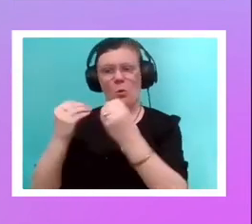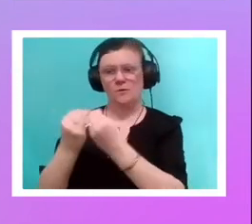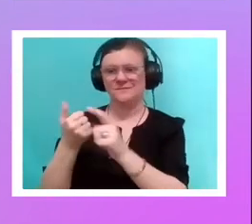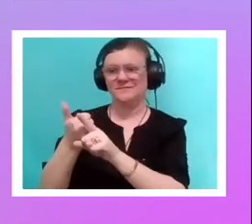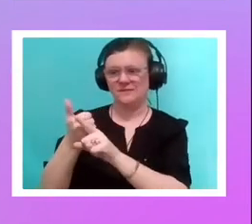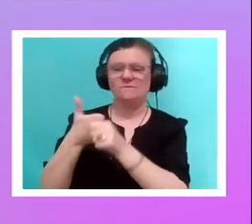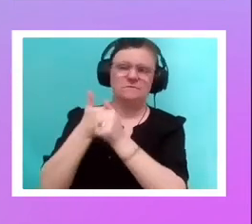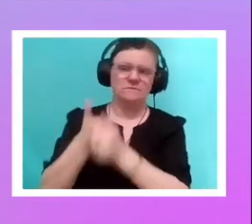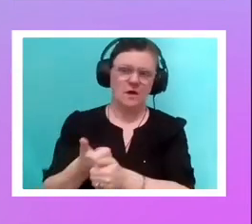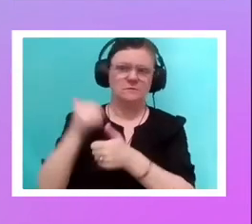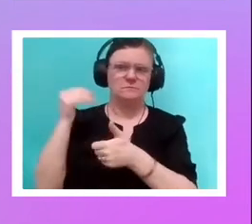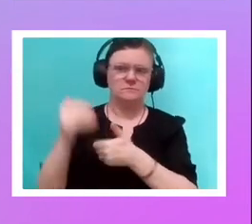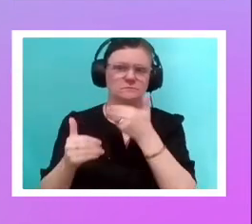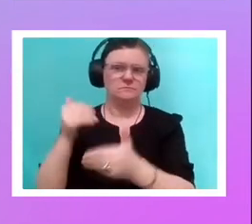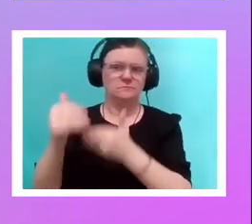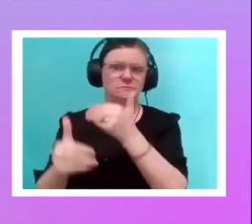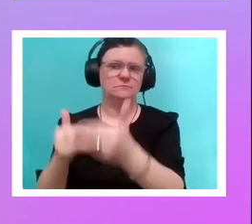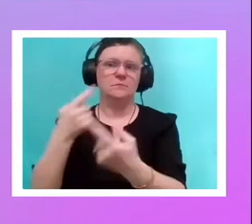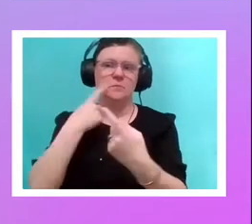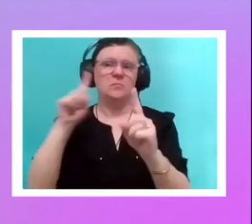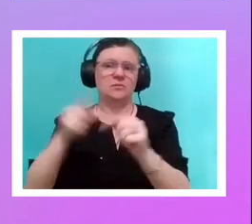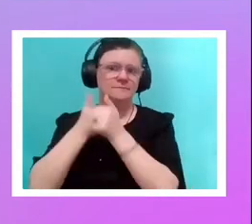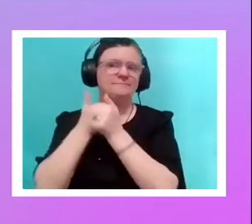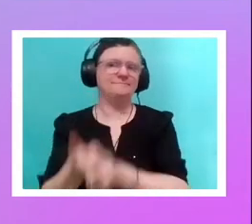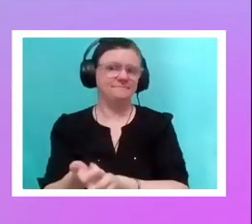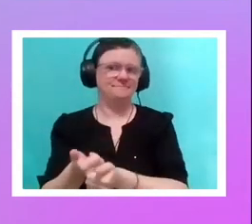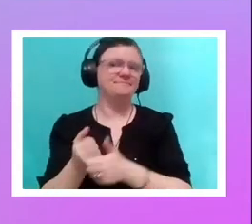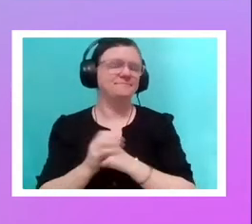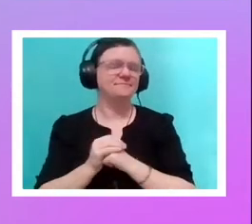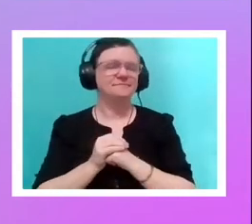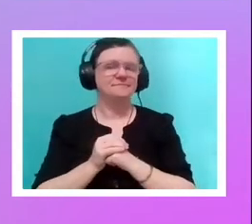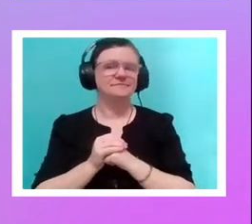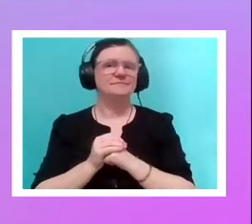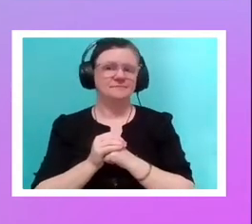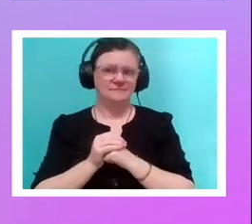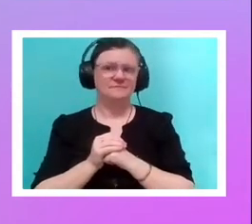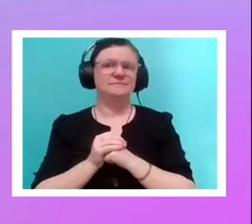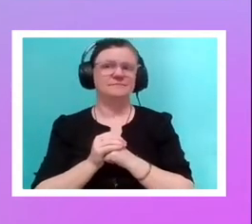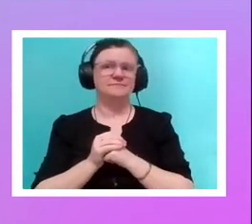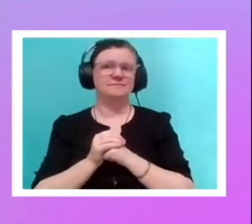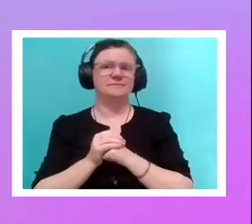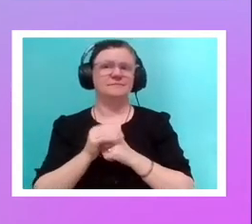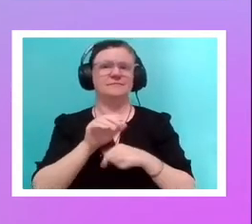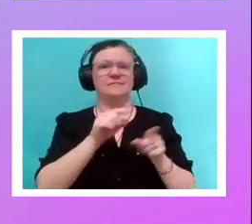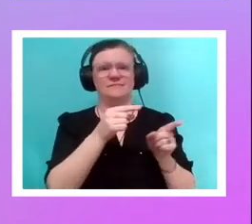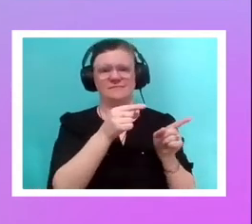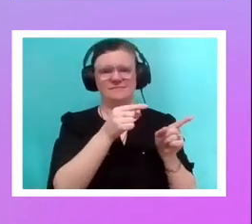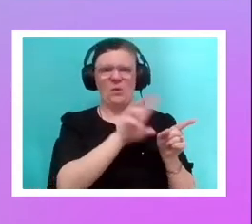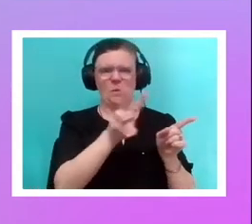to go through to achieve compliance. That's at